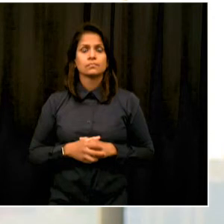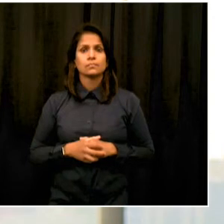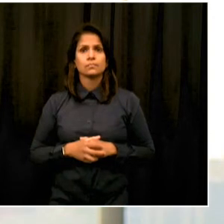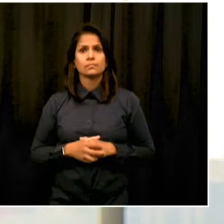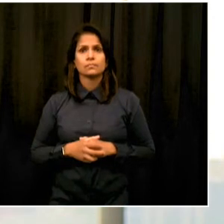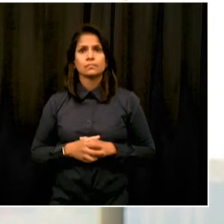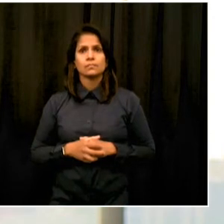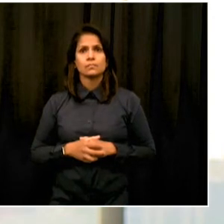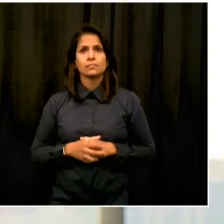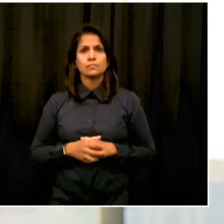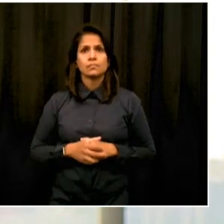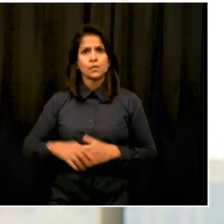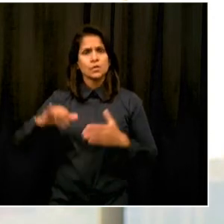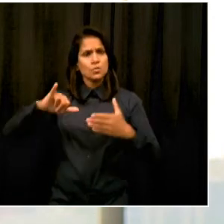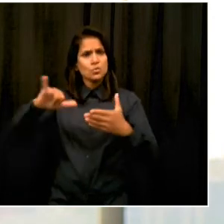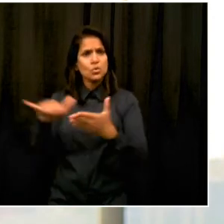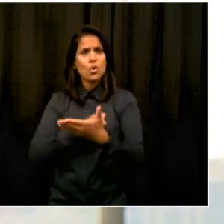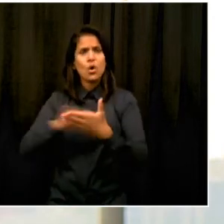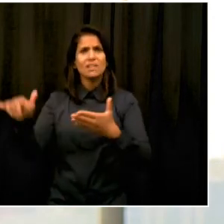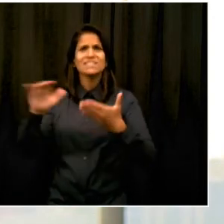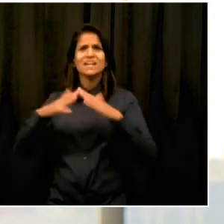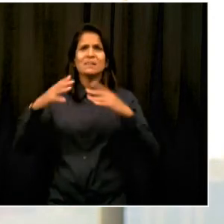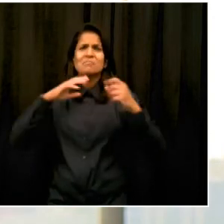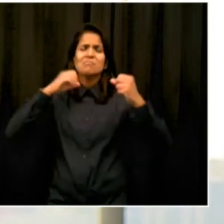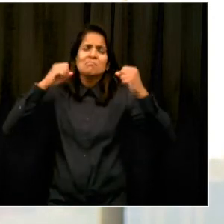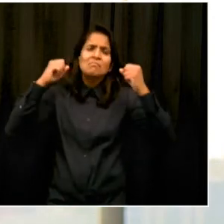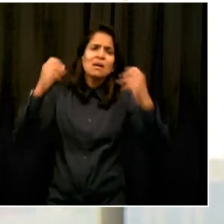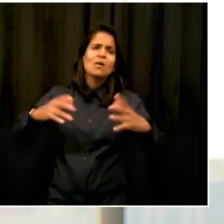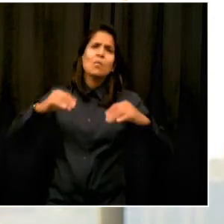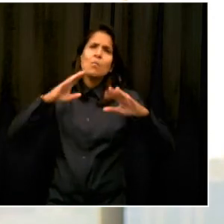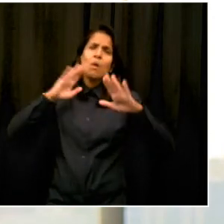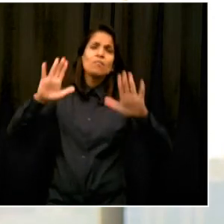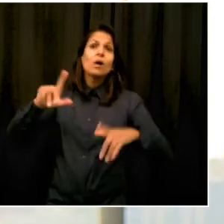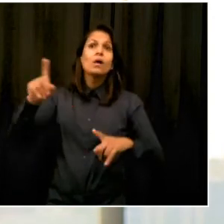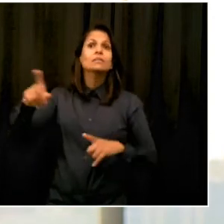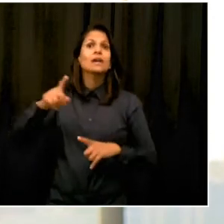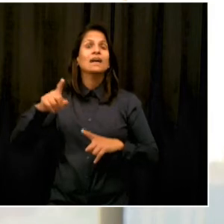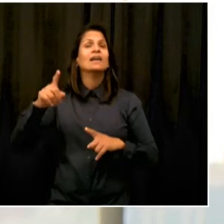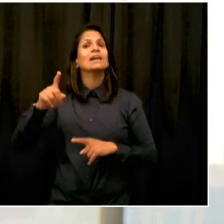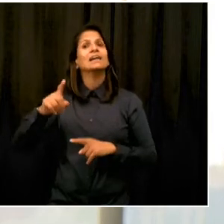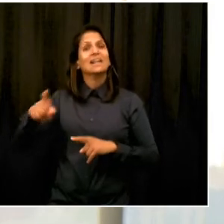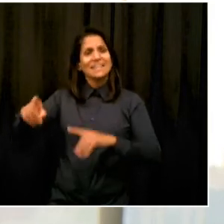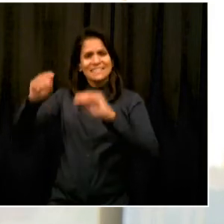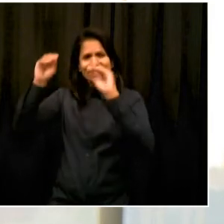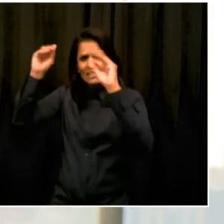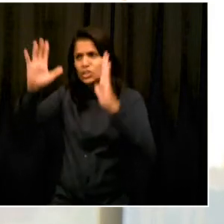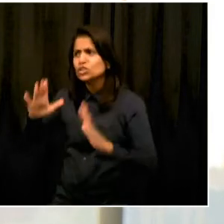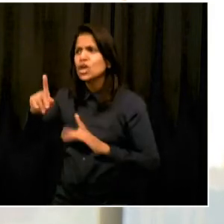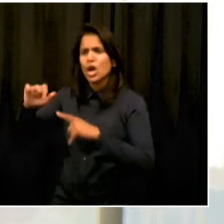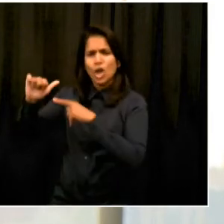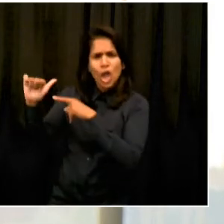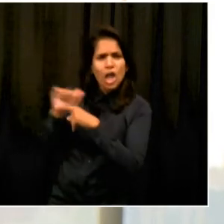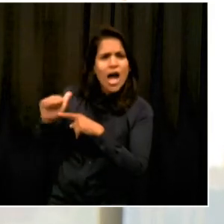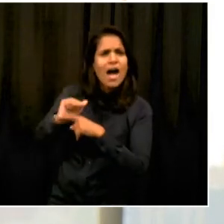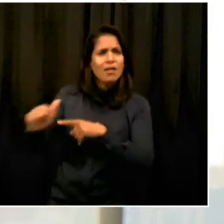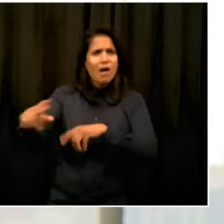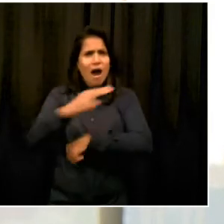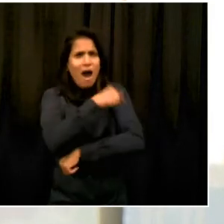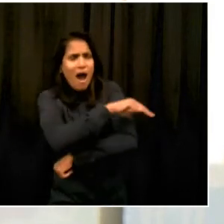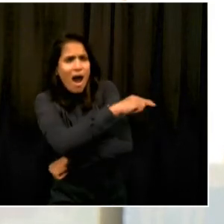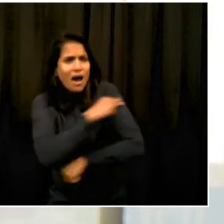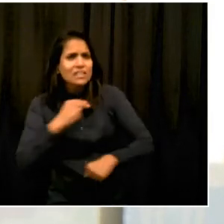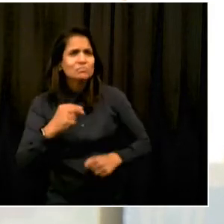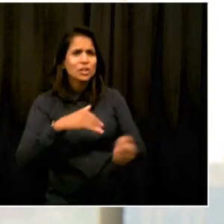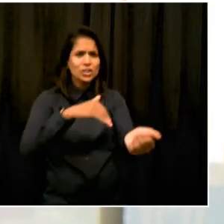earth. And thank God we have a growing life sciences industry, and you see it here at the Alexandria Center, and this is just a